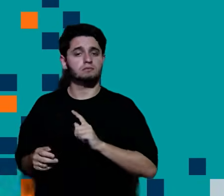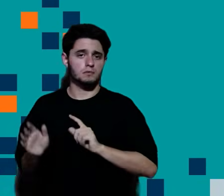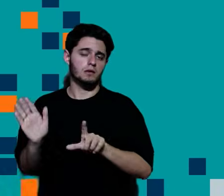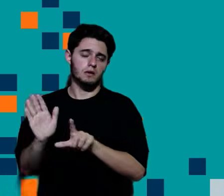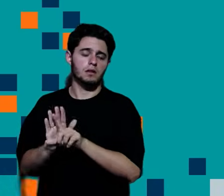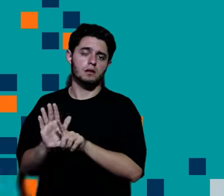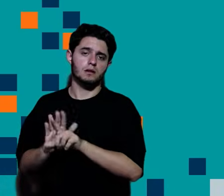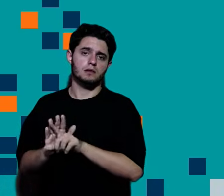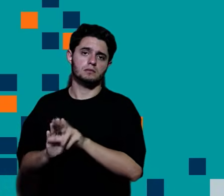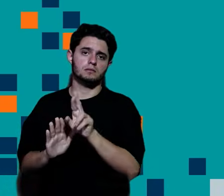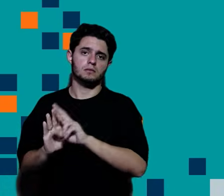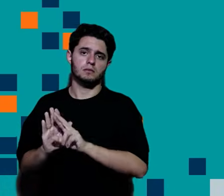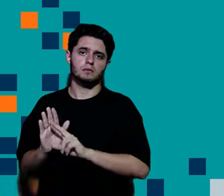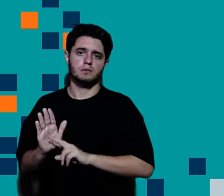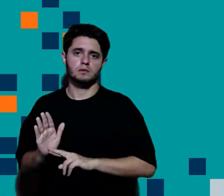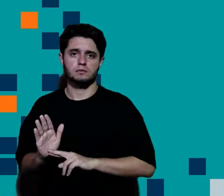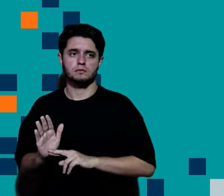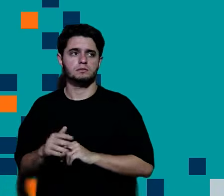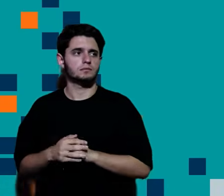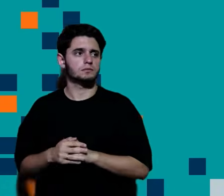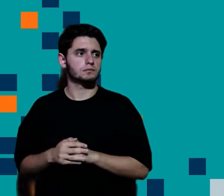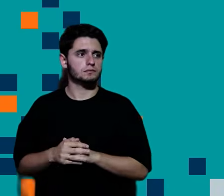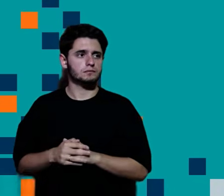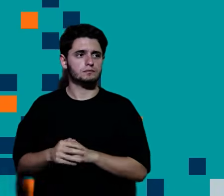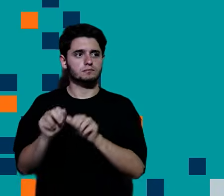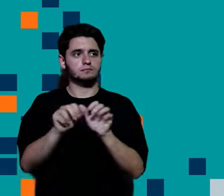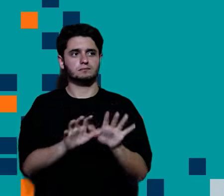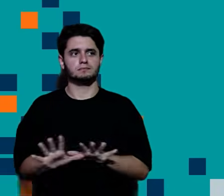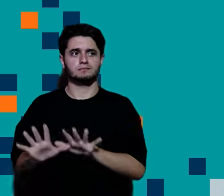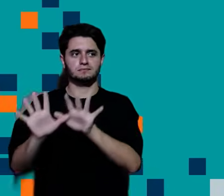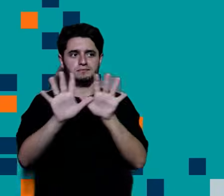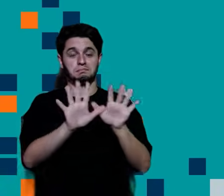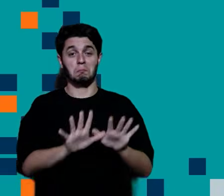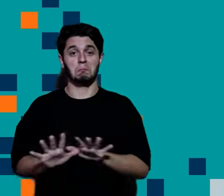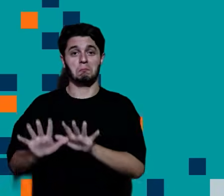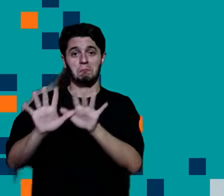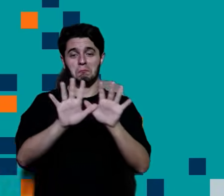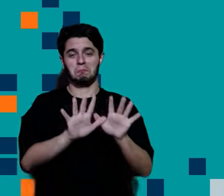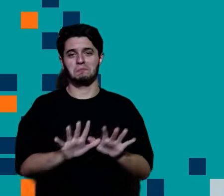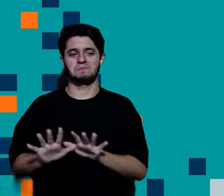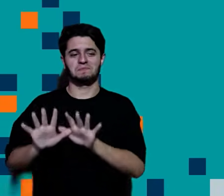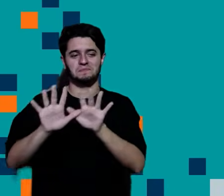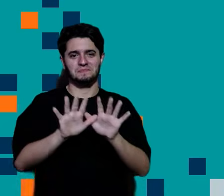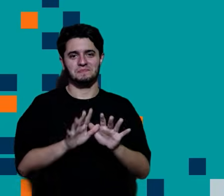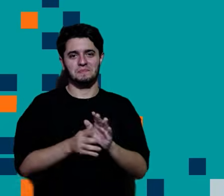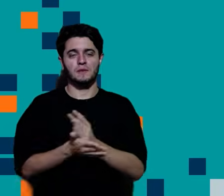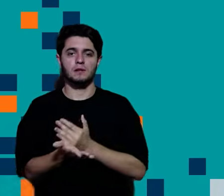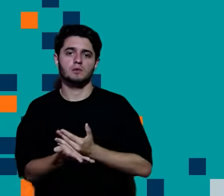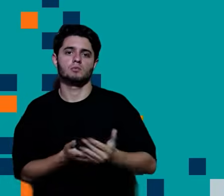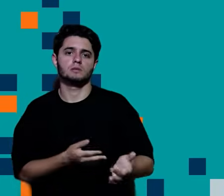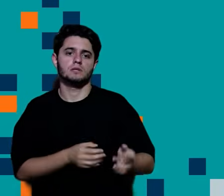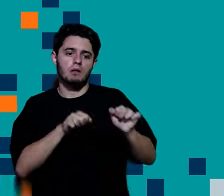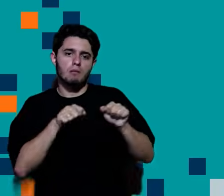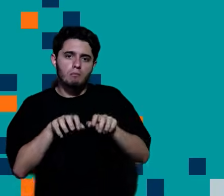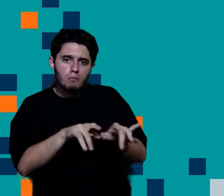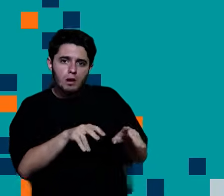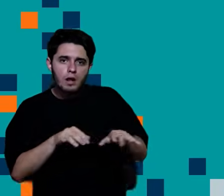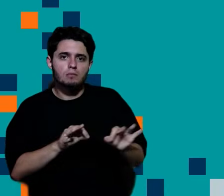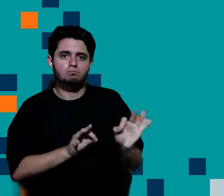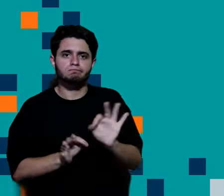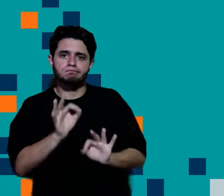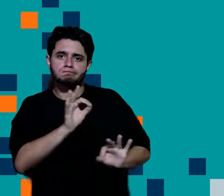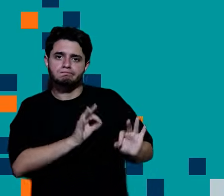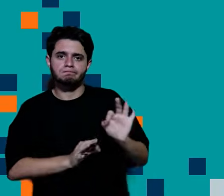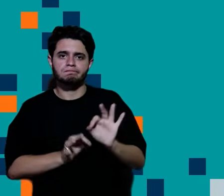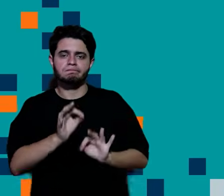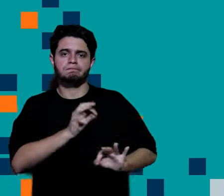architect. Olmsted was not a landscape architect. His two sons were. They started the program at Harvard.